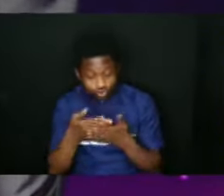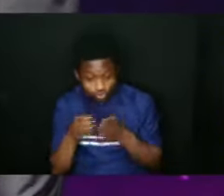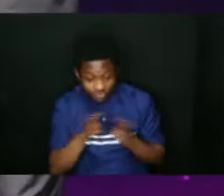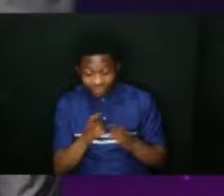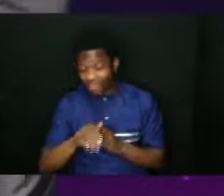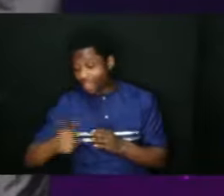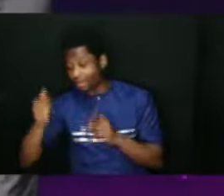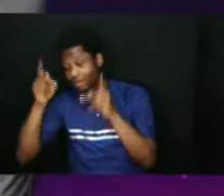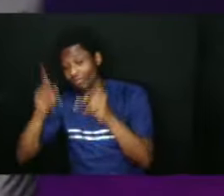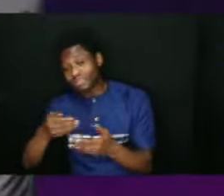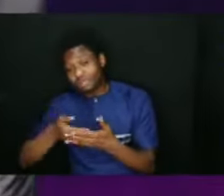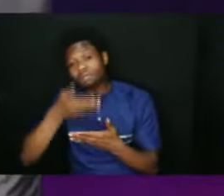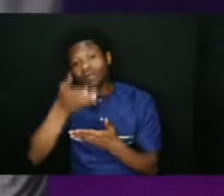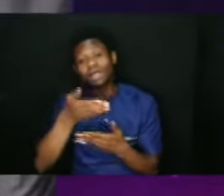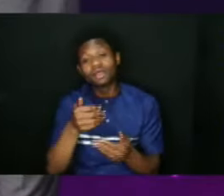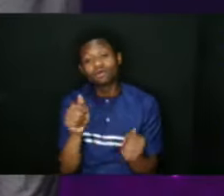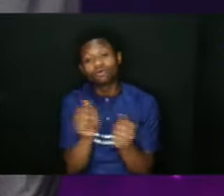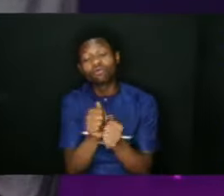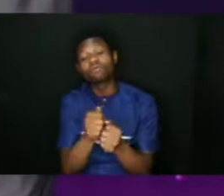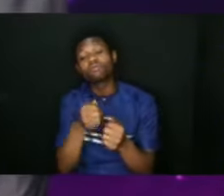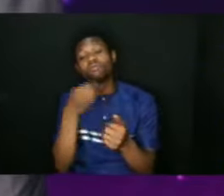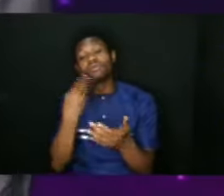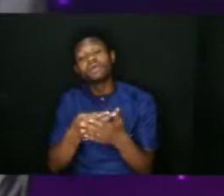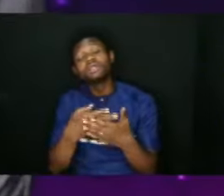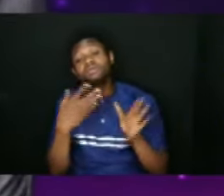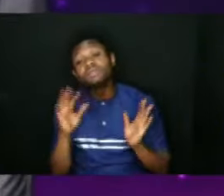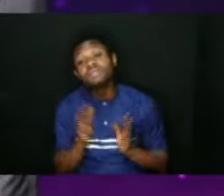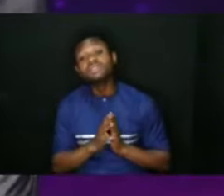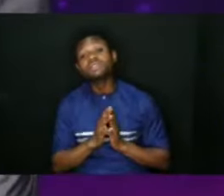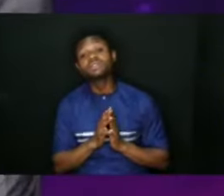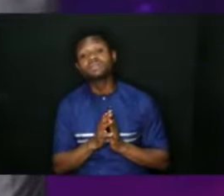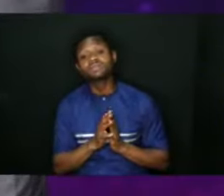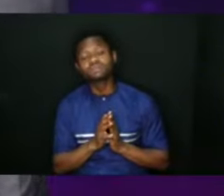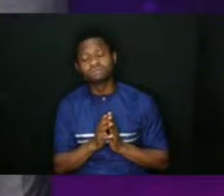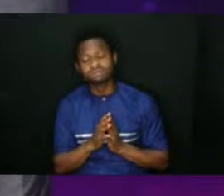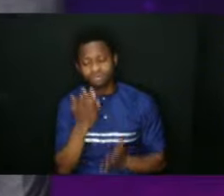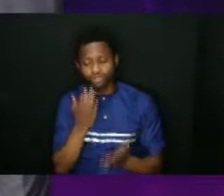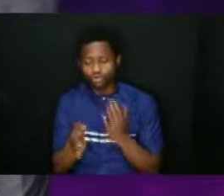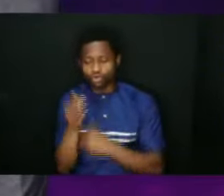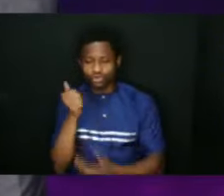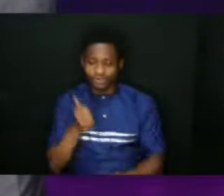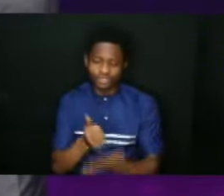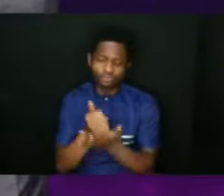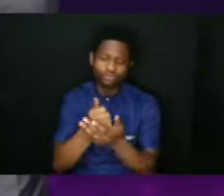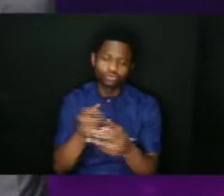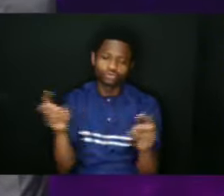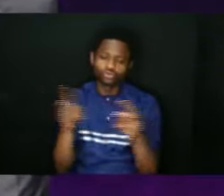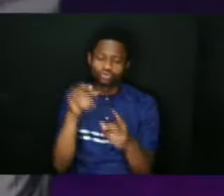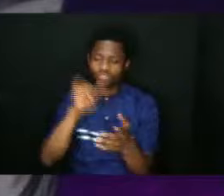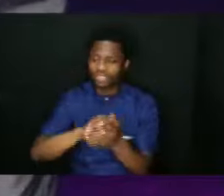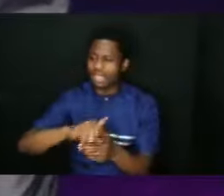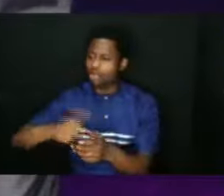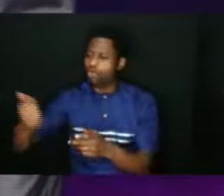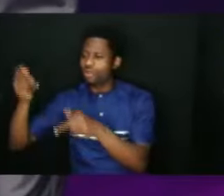bra yɛ sachira yɛ wiase. That you will be able to say authoritatively that you can't buy me. It